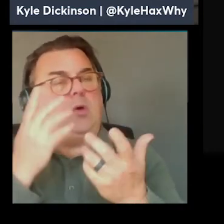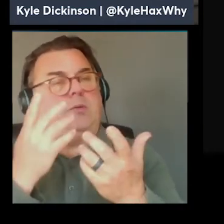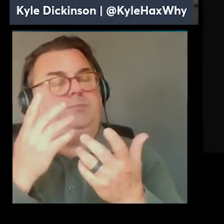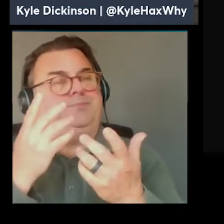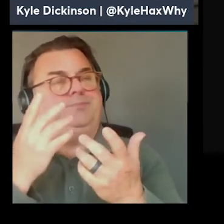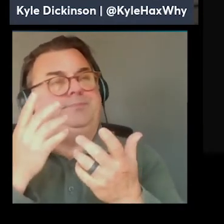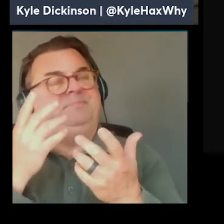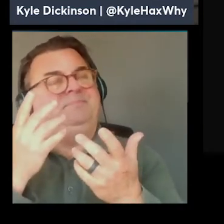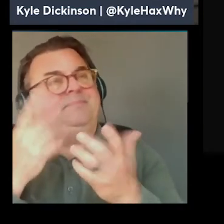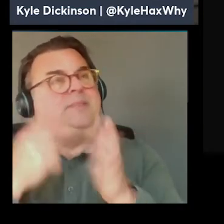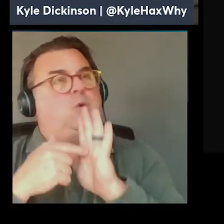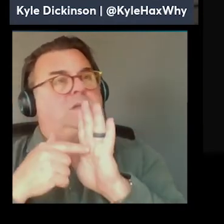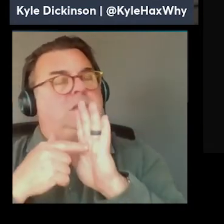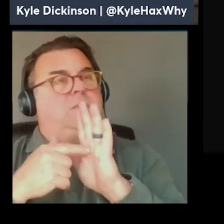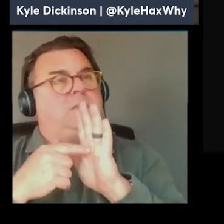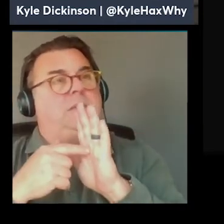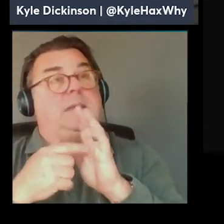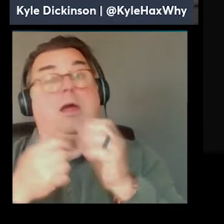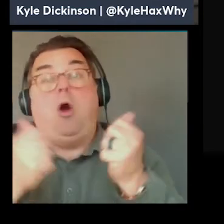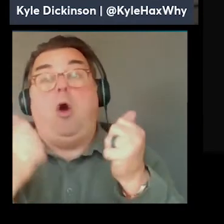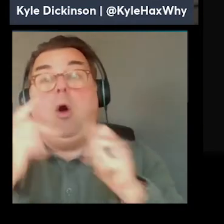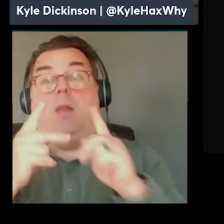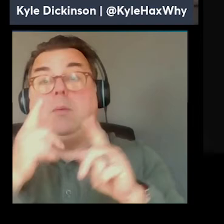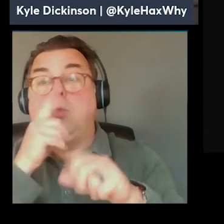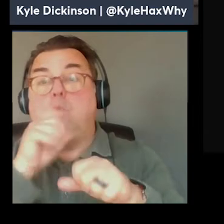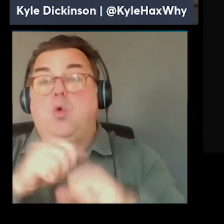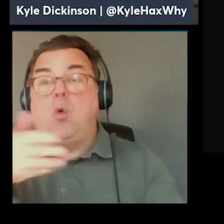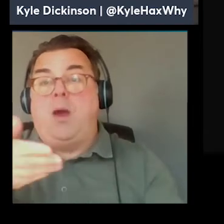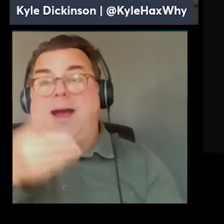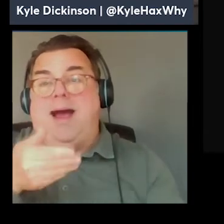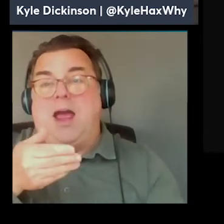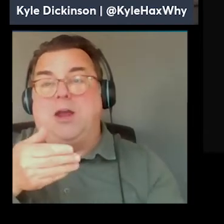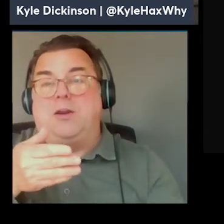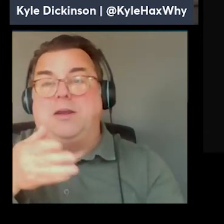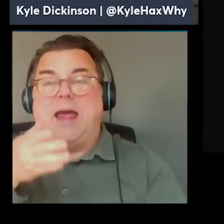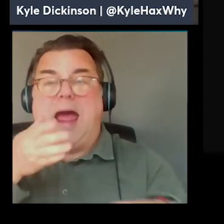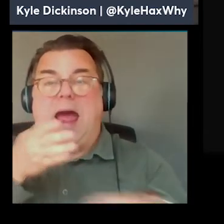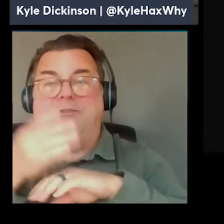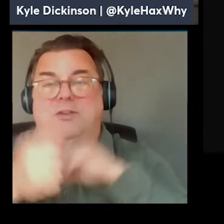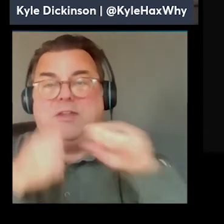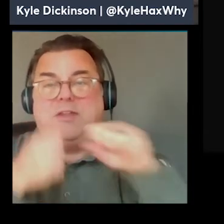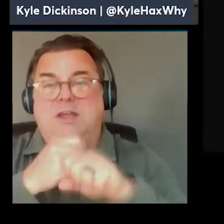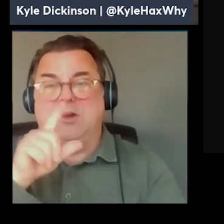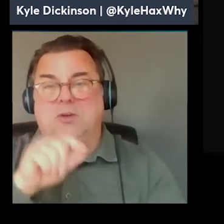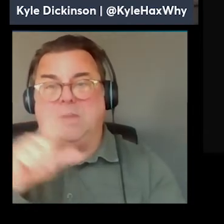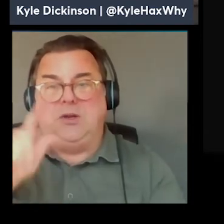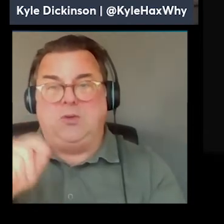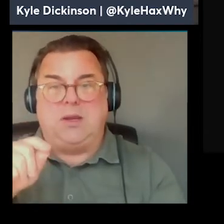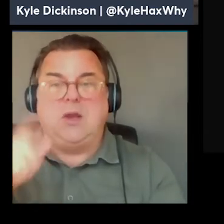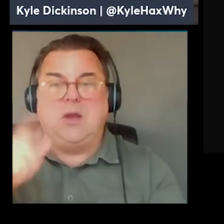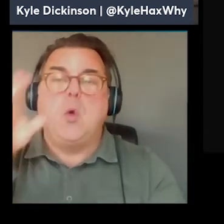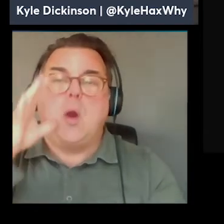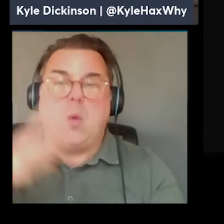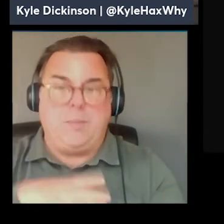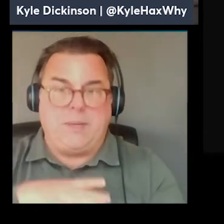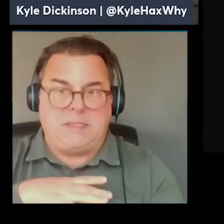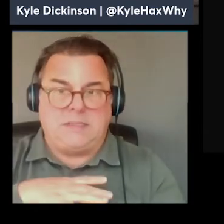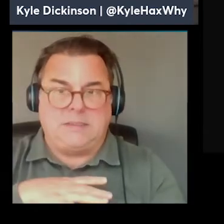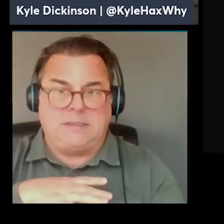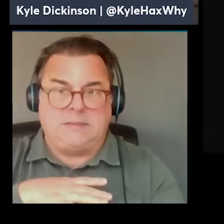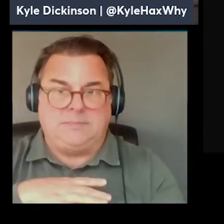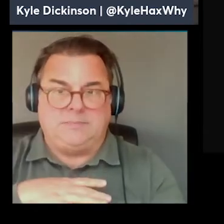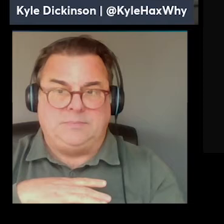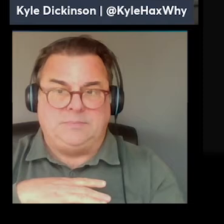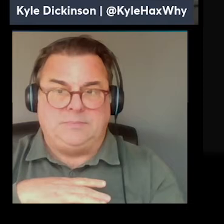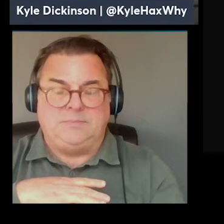let's say, everyone who's been hired after 2020 and the gender is female, you can enter this. You get the